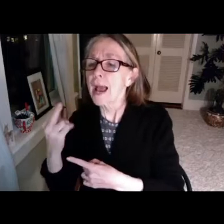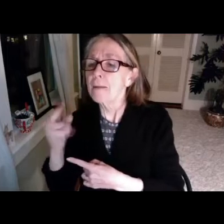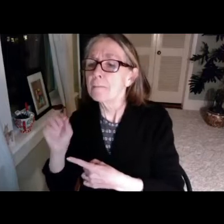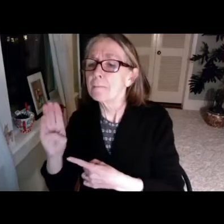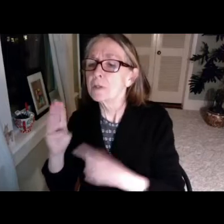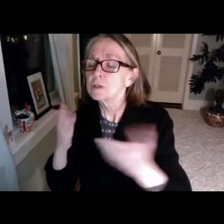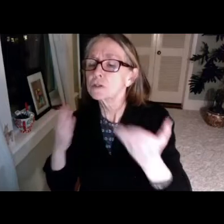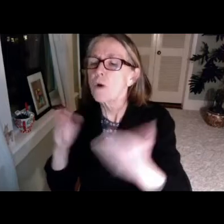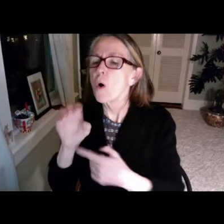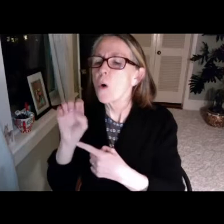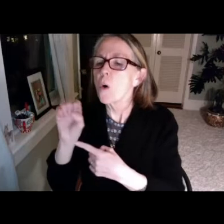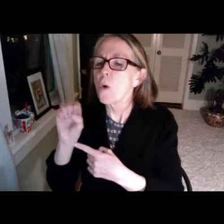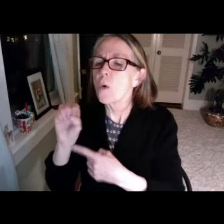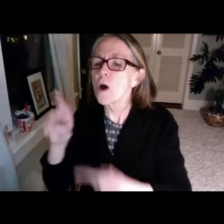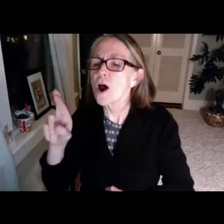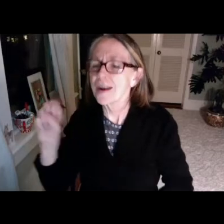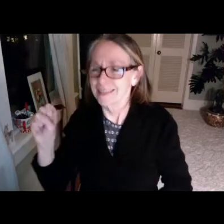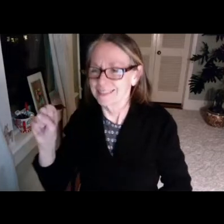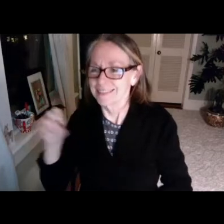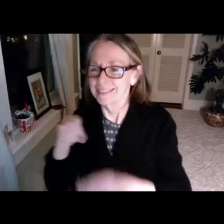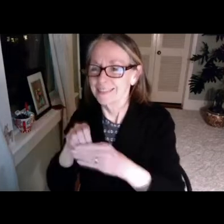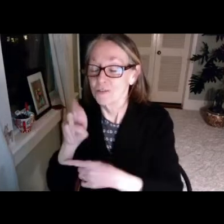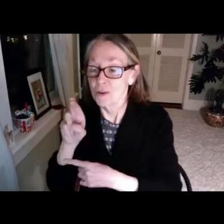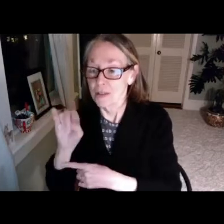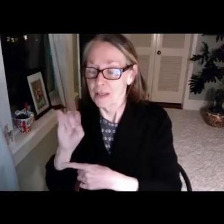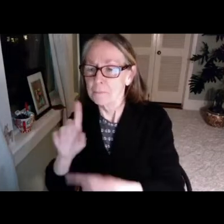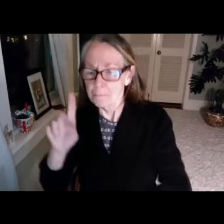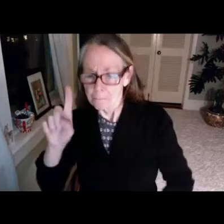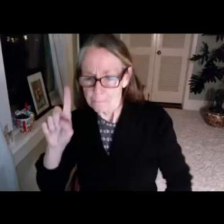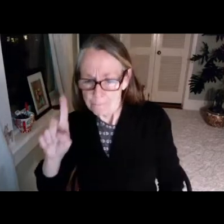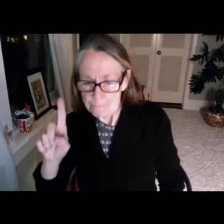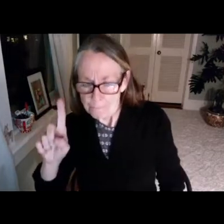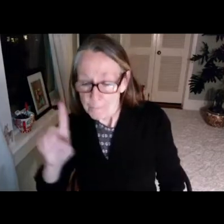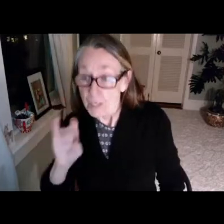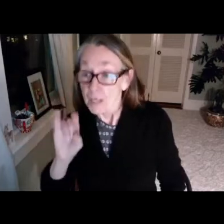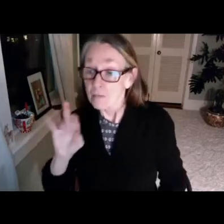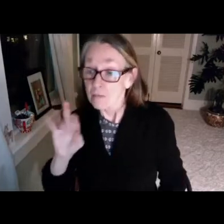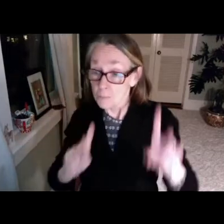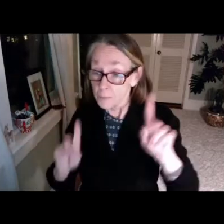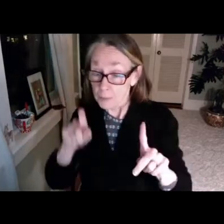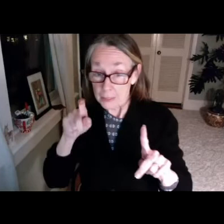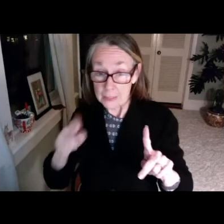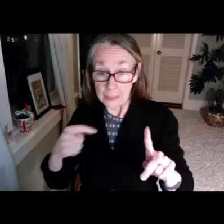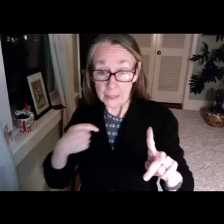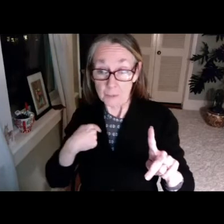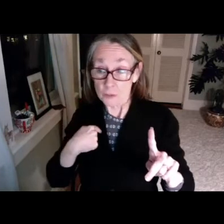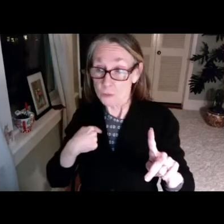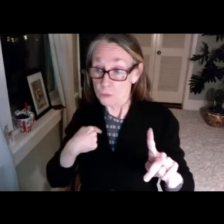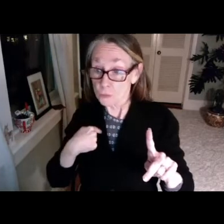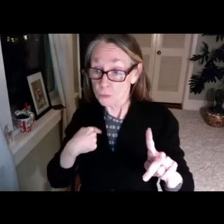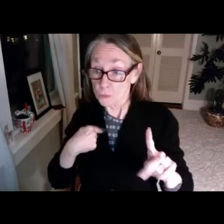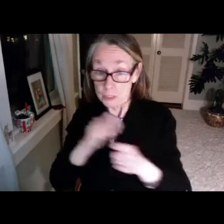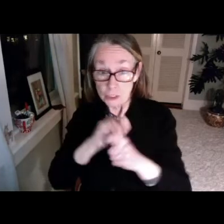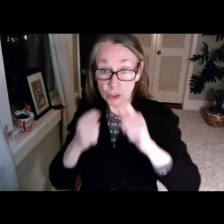is ORS. And I'm just going to take a quick moment. If people need me to change